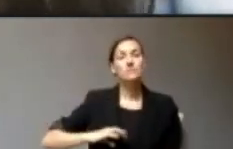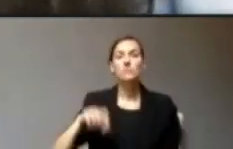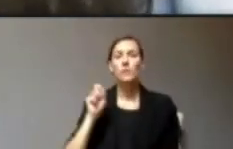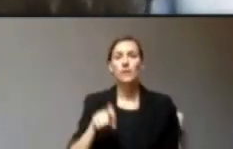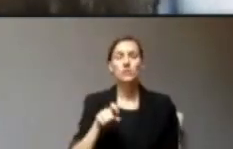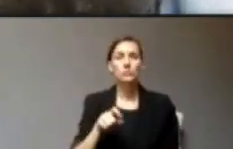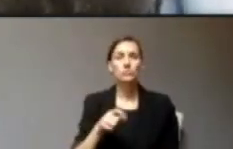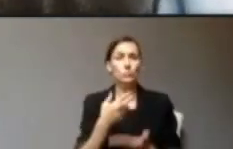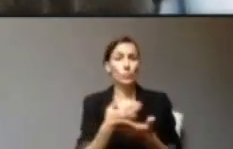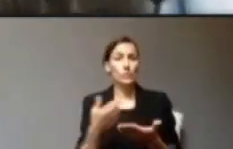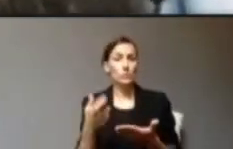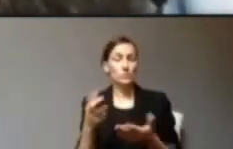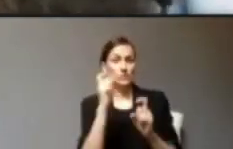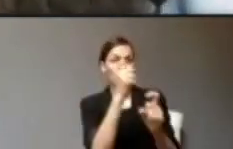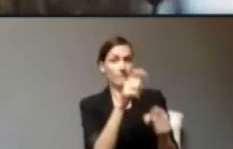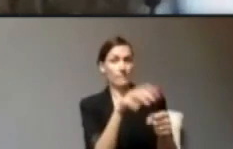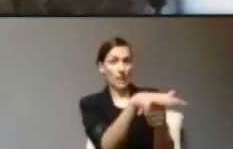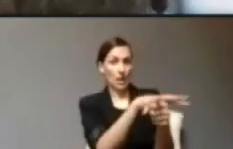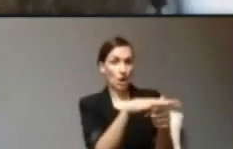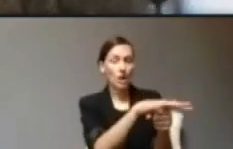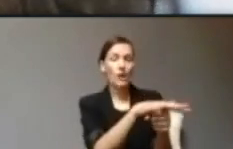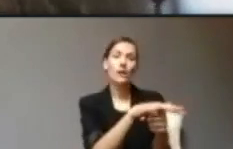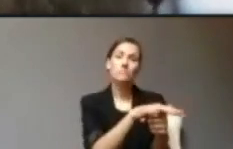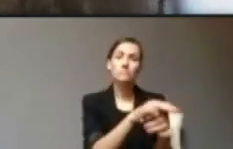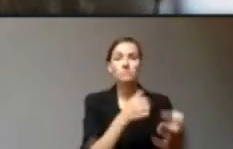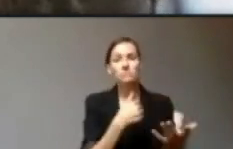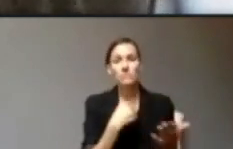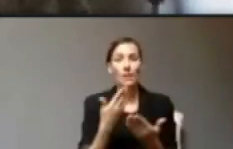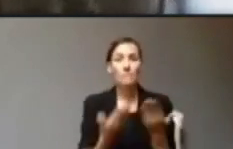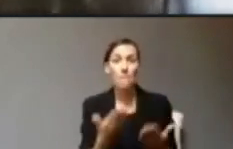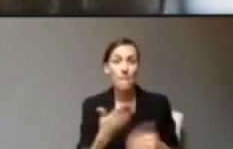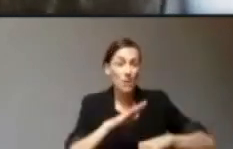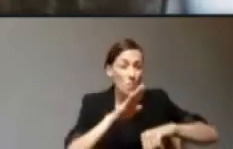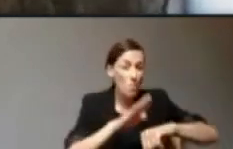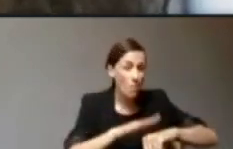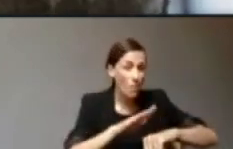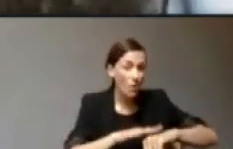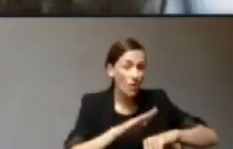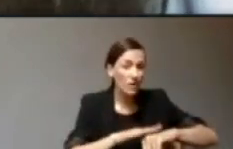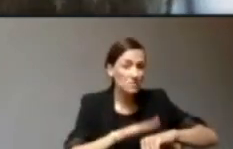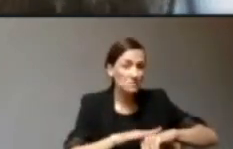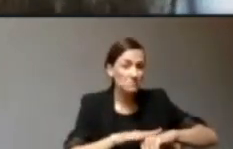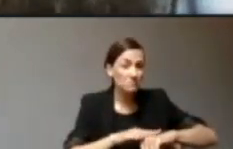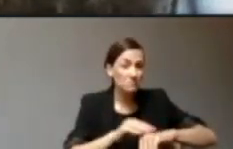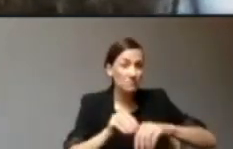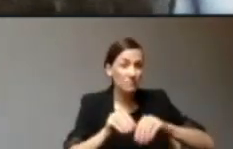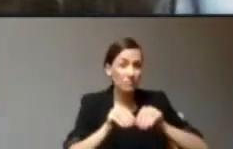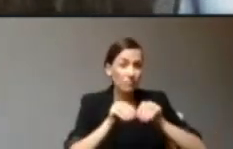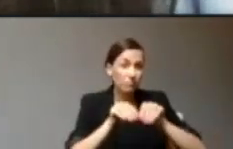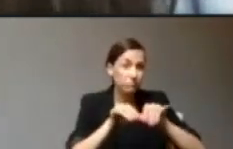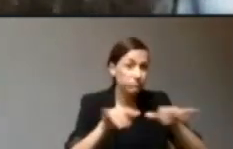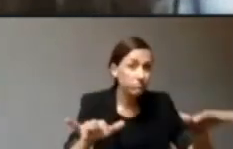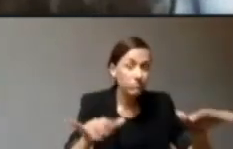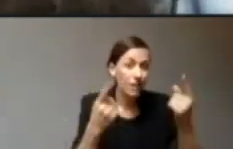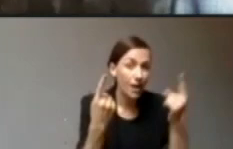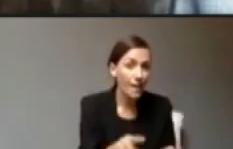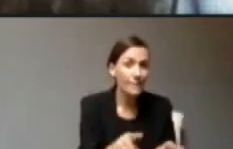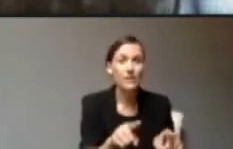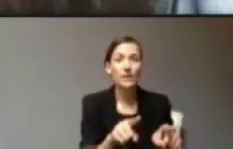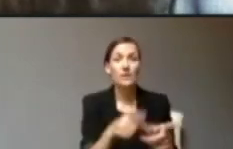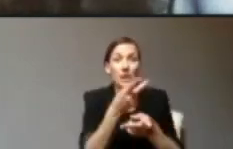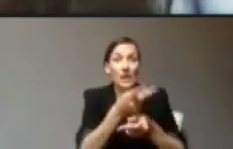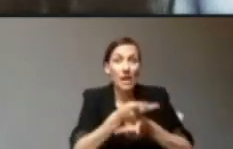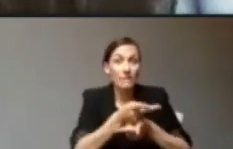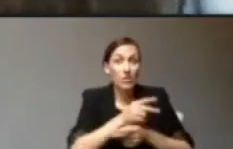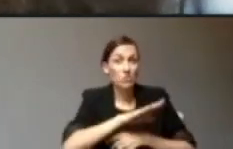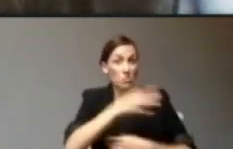more resources, here's an area, here's a community where we need to warn people that there might be an outbreak that's occurring and to be extra careful about their